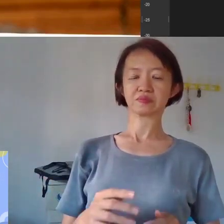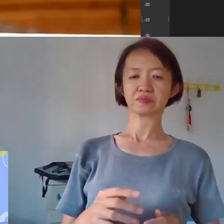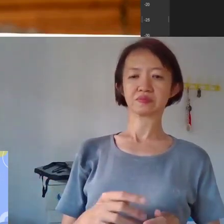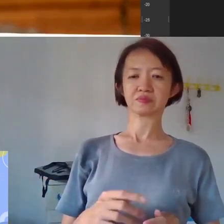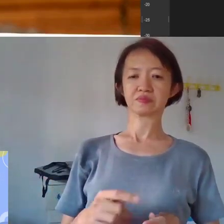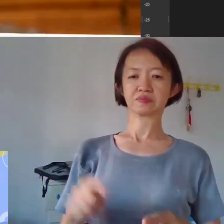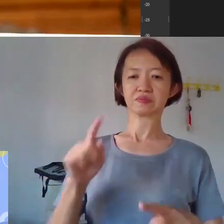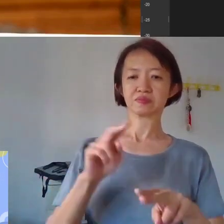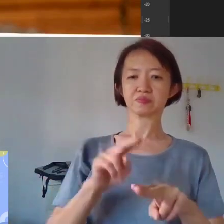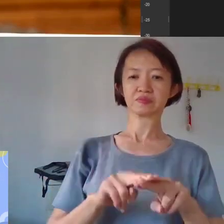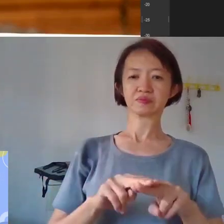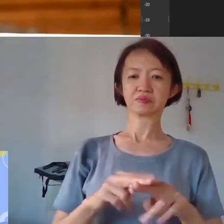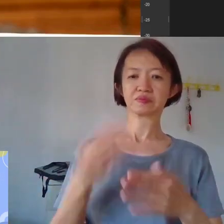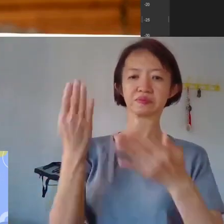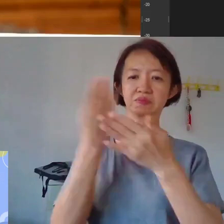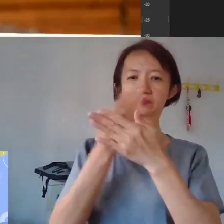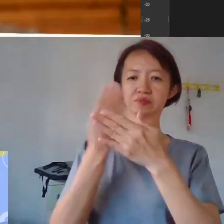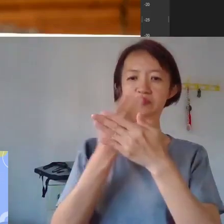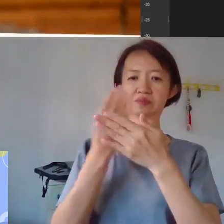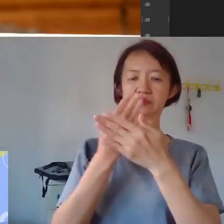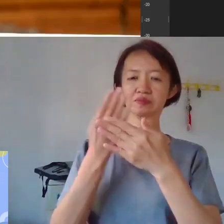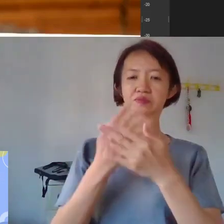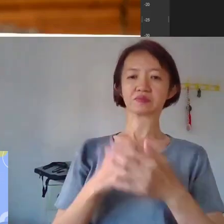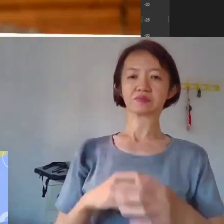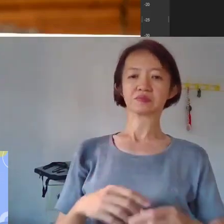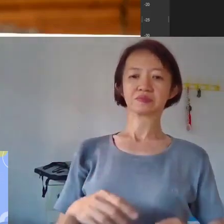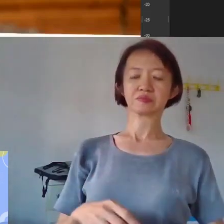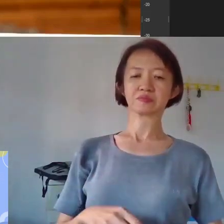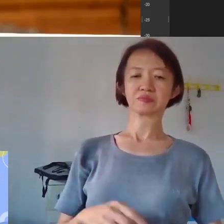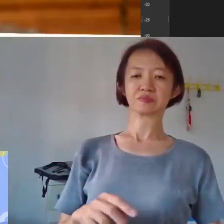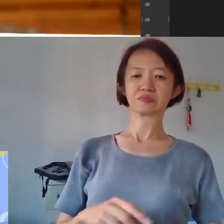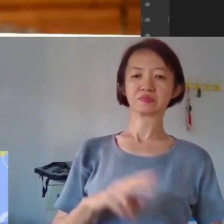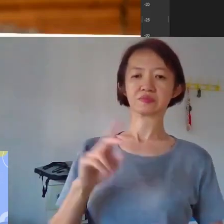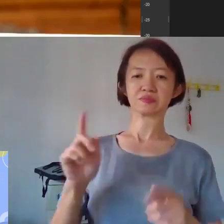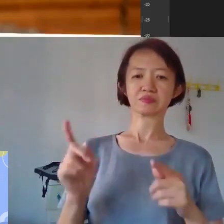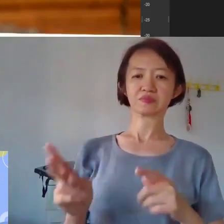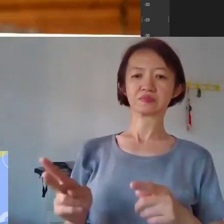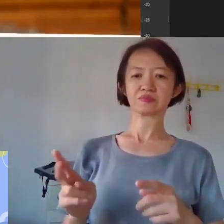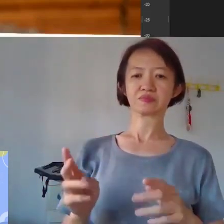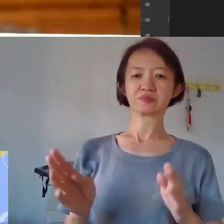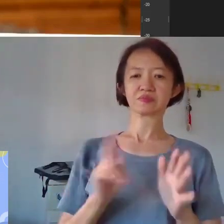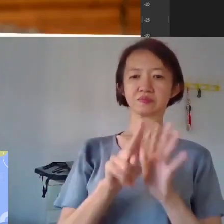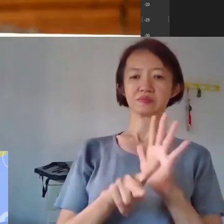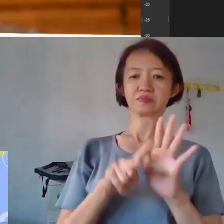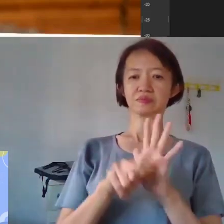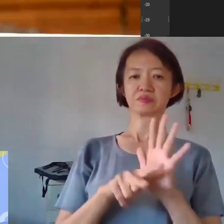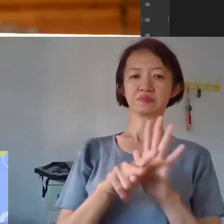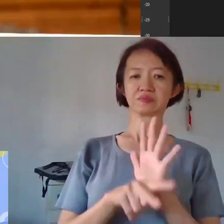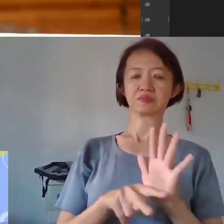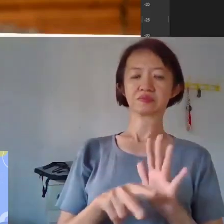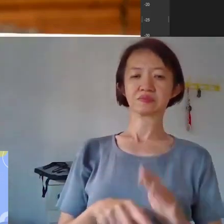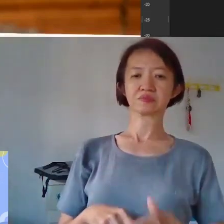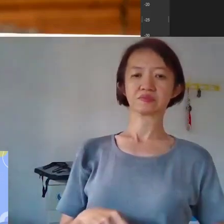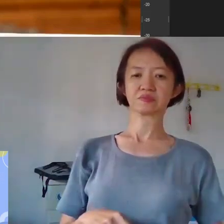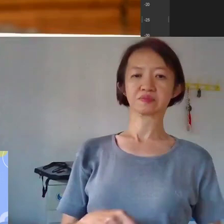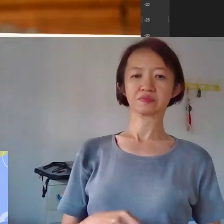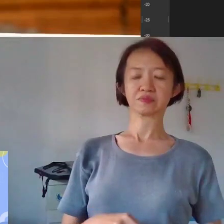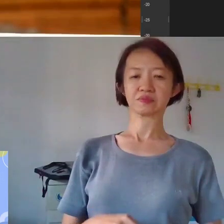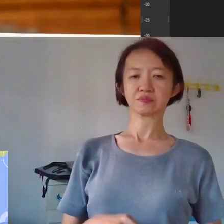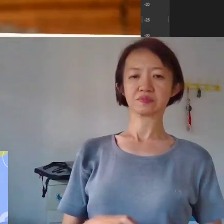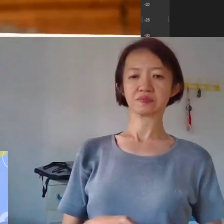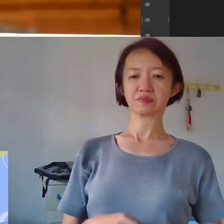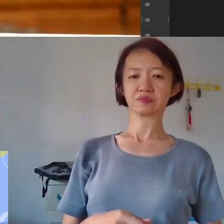video. It will stay the same, so all you need to do is to move this, for example, a little bit more